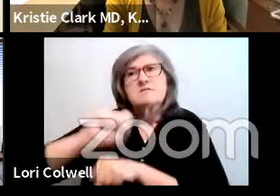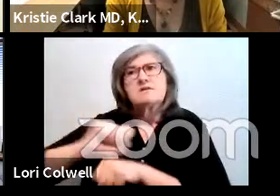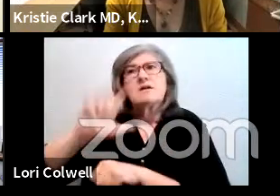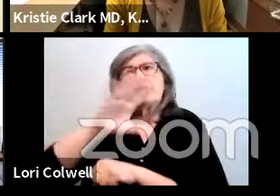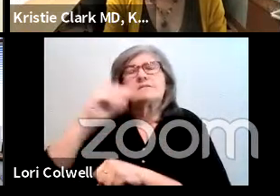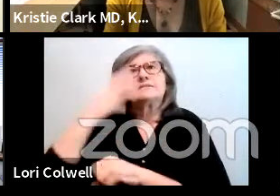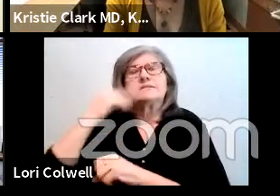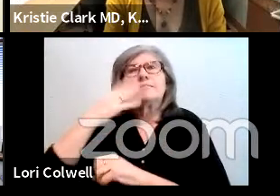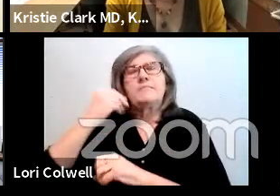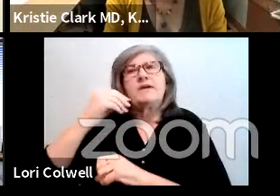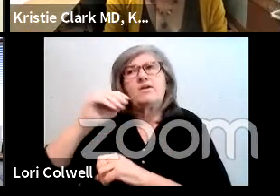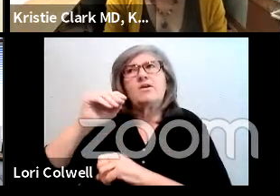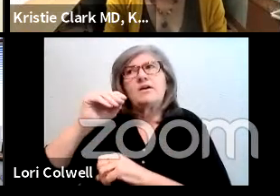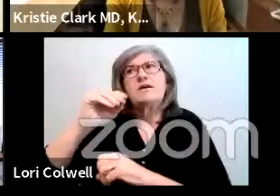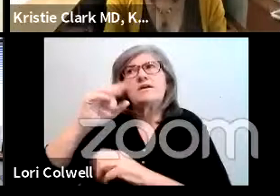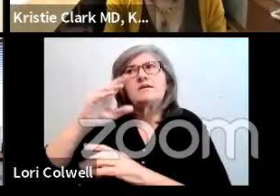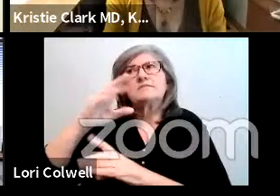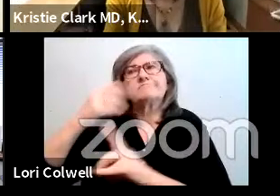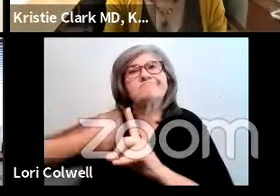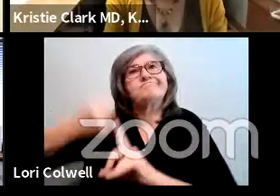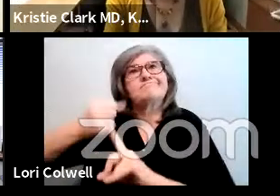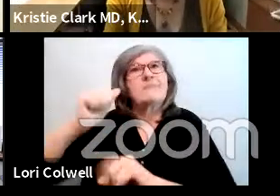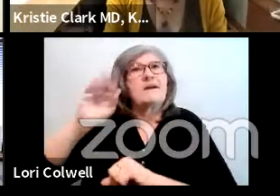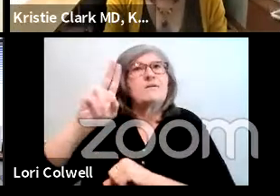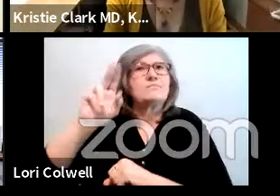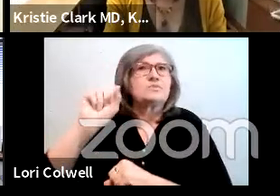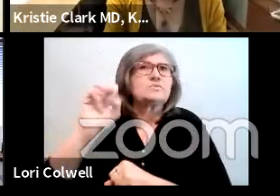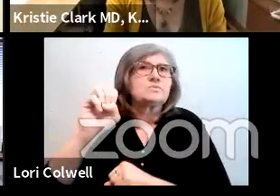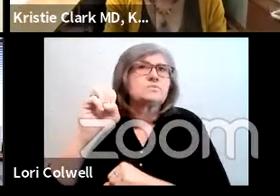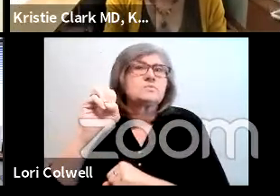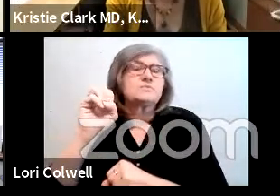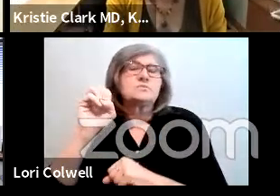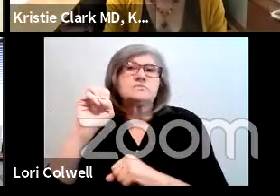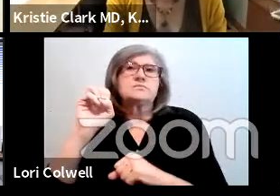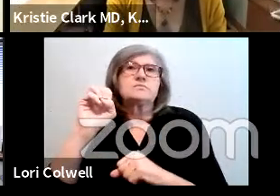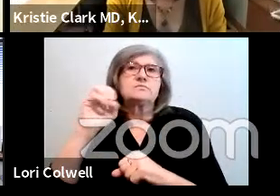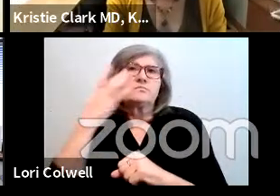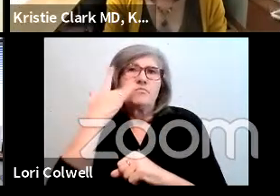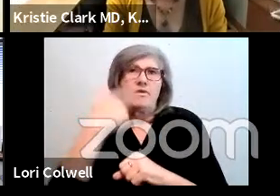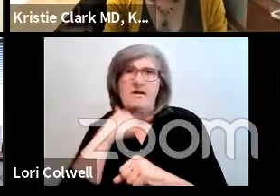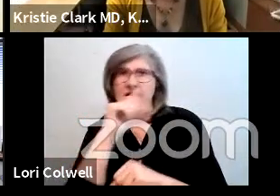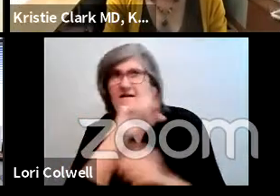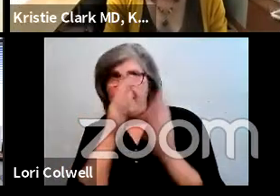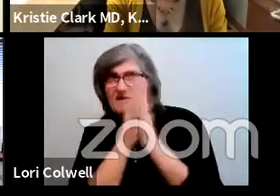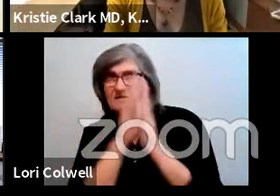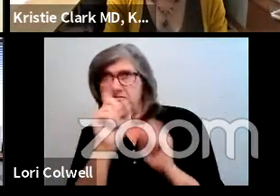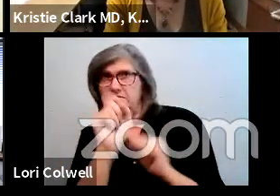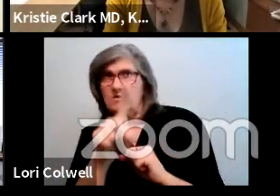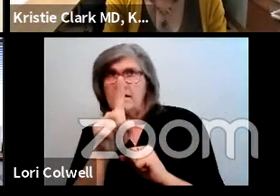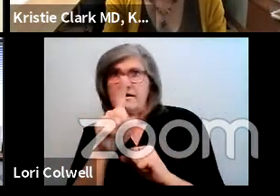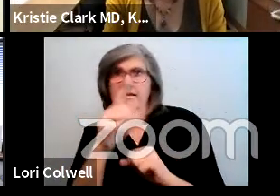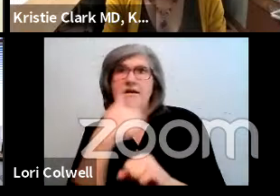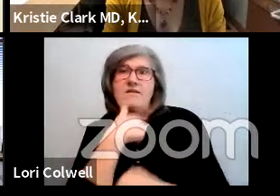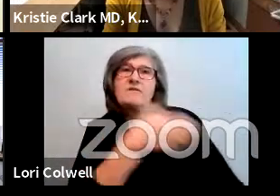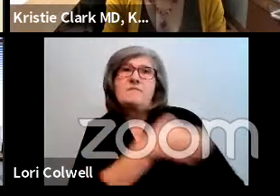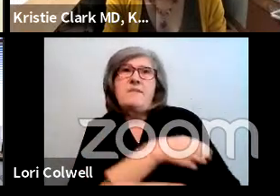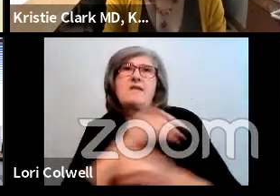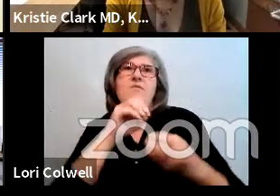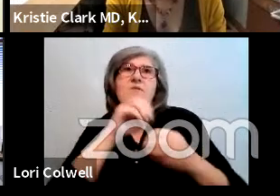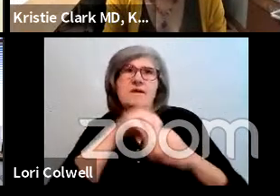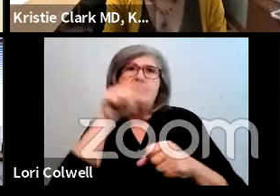And I guess that was in part the reason I asked the question, there's power in